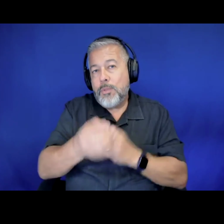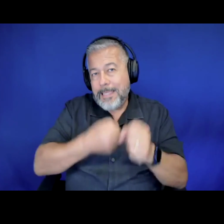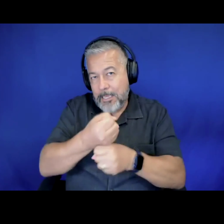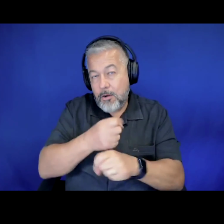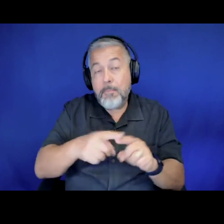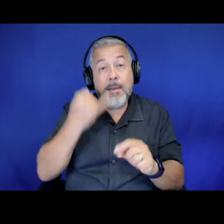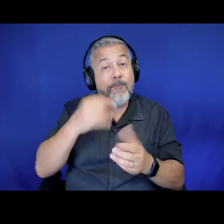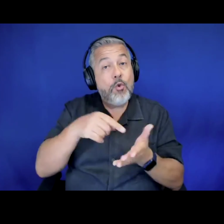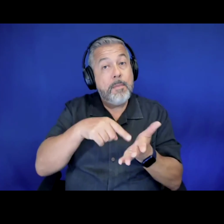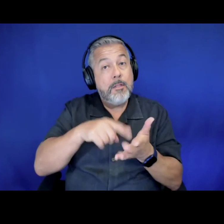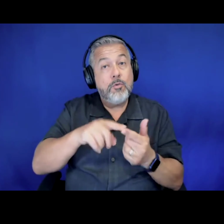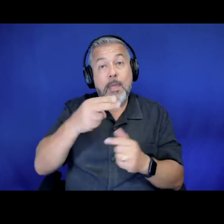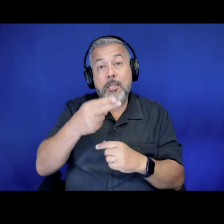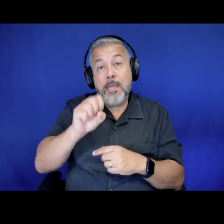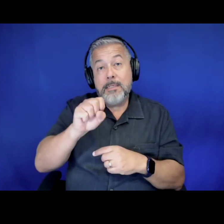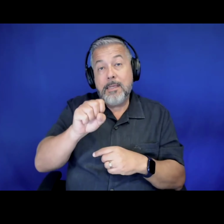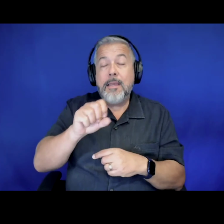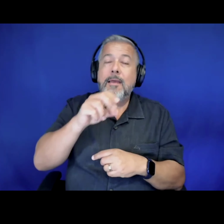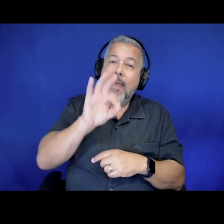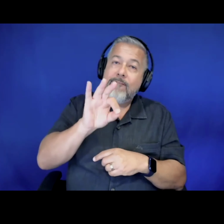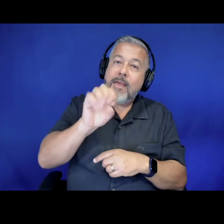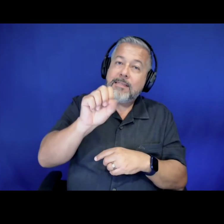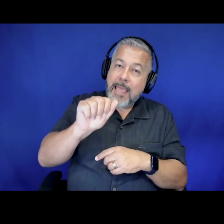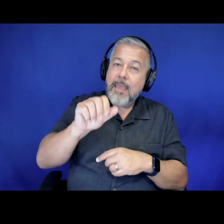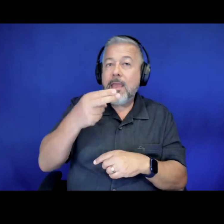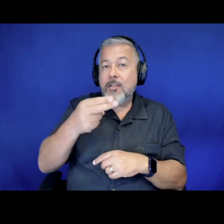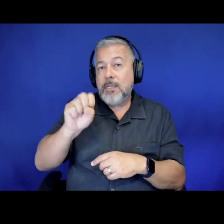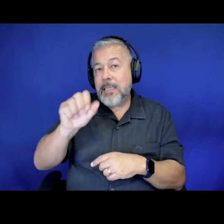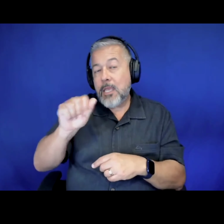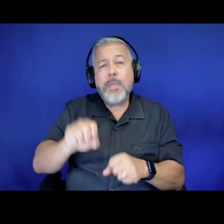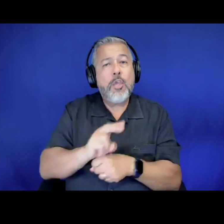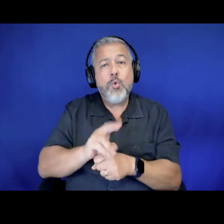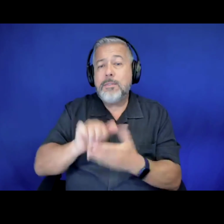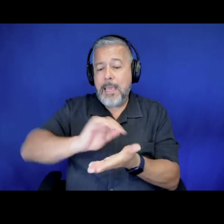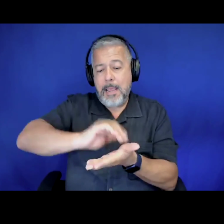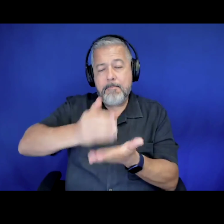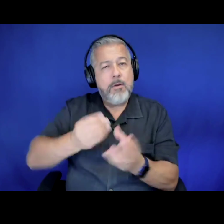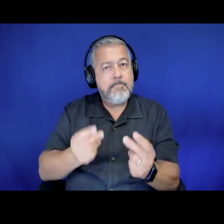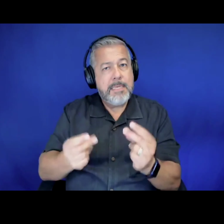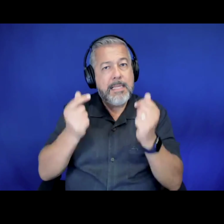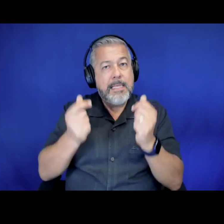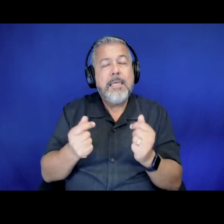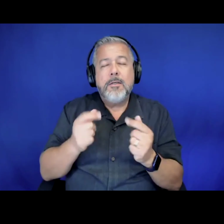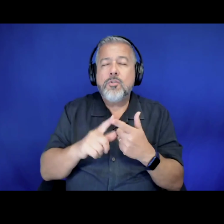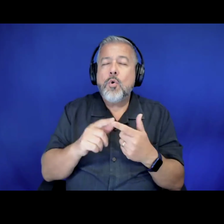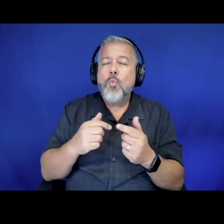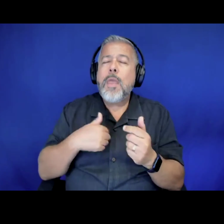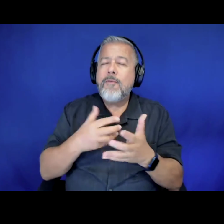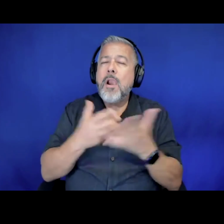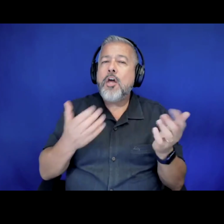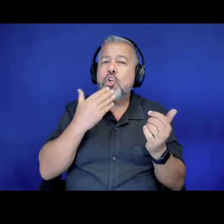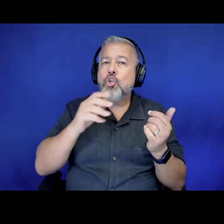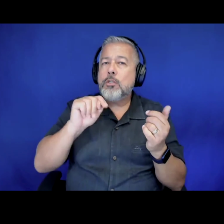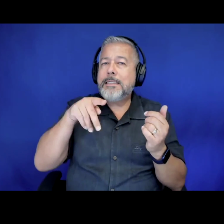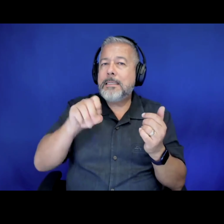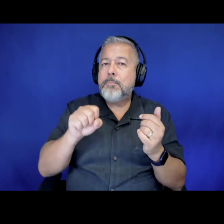HSA or FSA, you can use that 1,000 immediately. So some really great tips, and we can kind of give you some more guidance down the